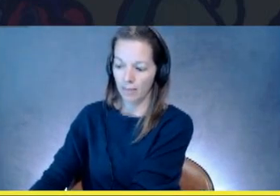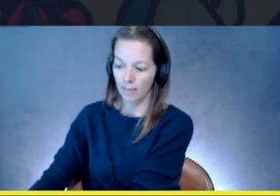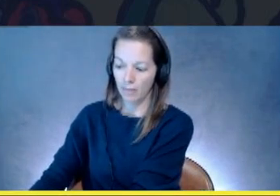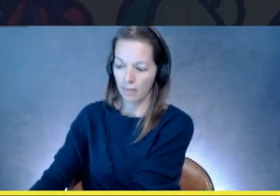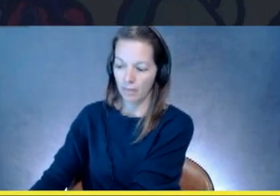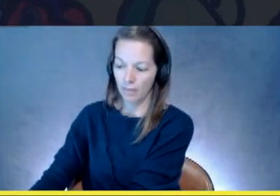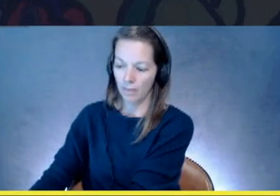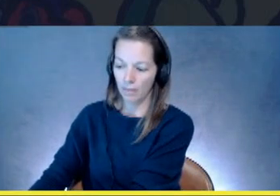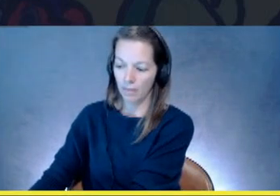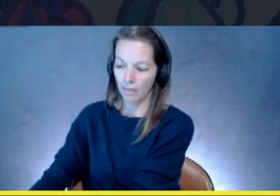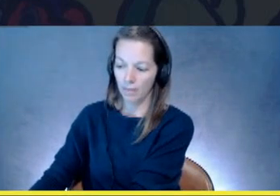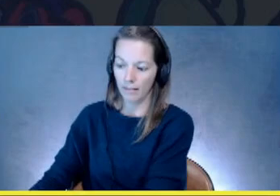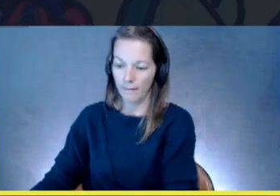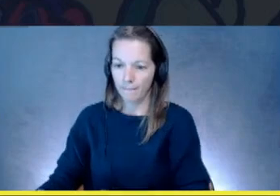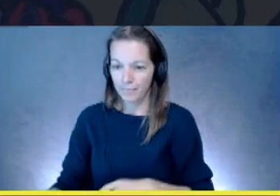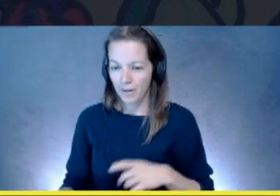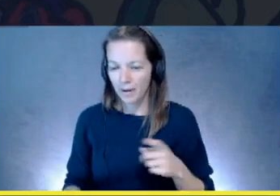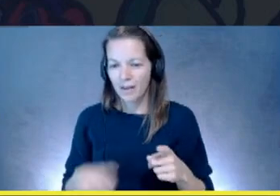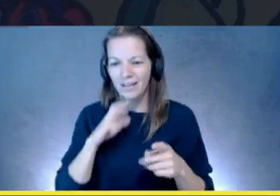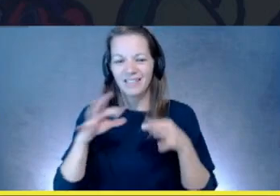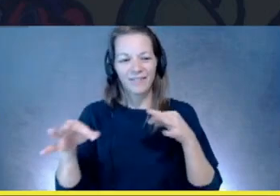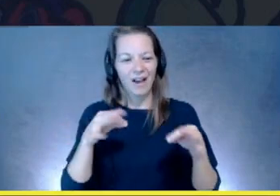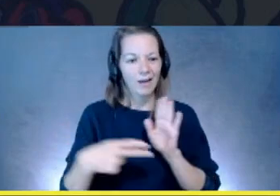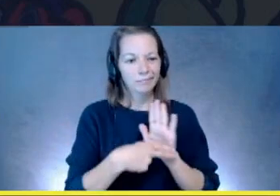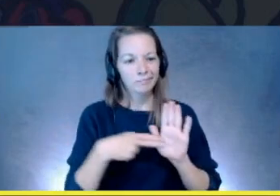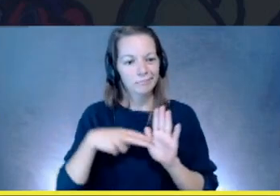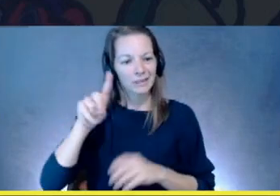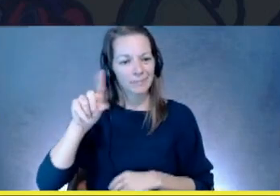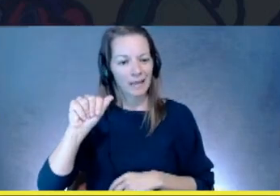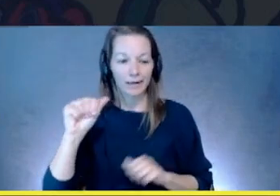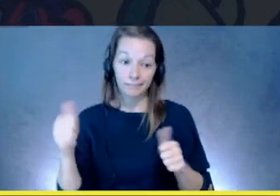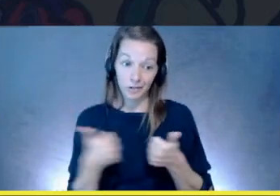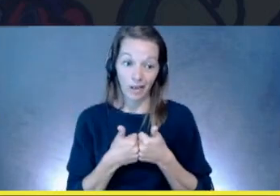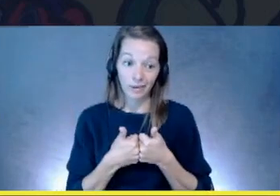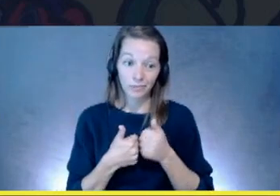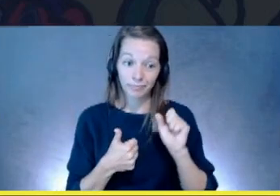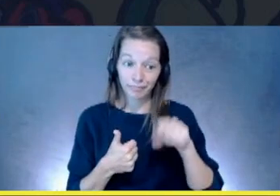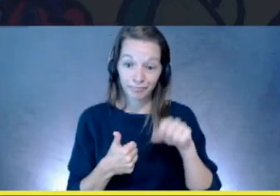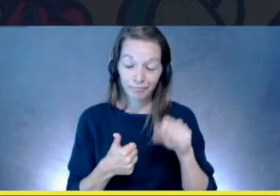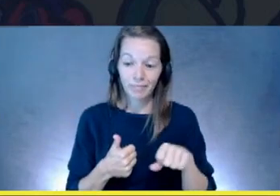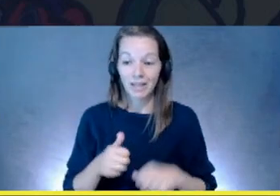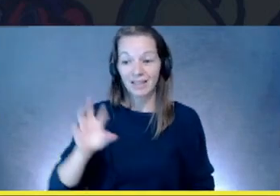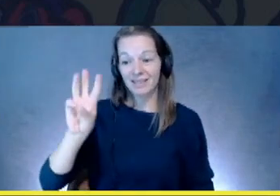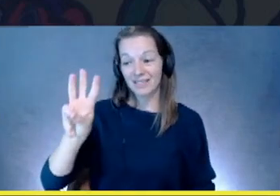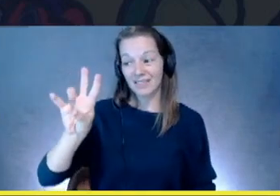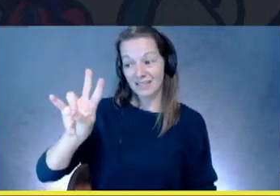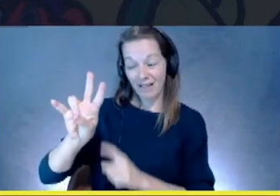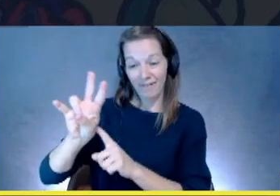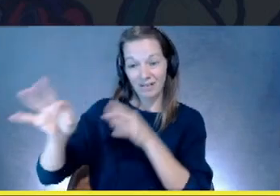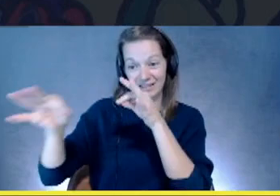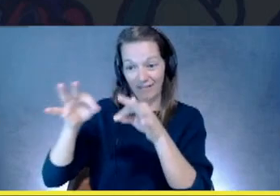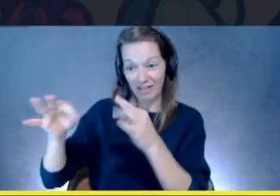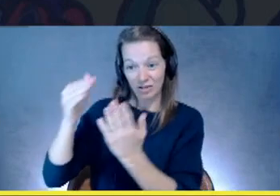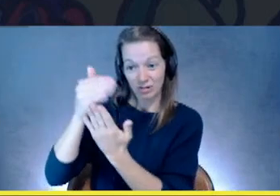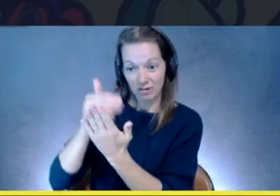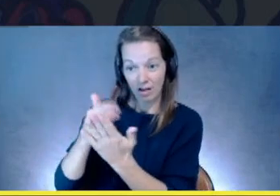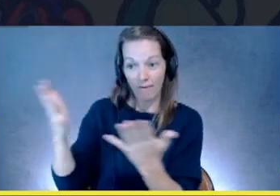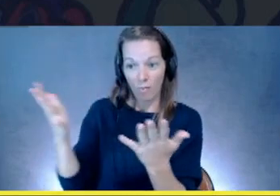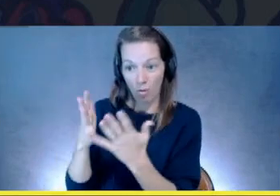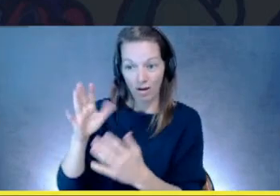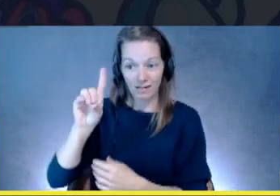Defining disability is always a challenge. There are actually 67 definitions of disability in federal